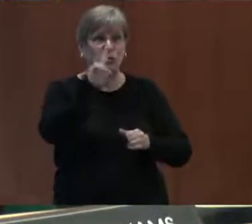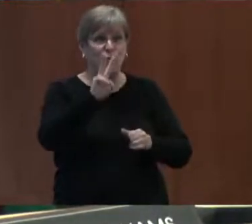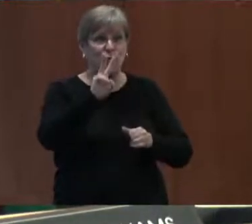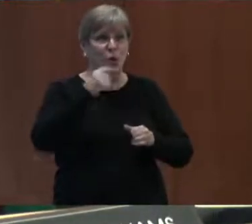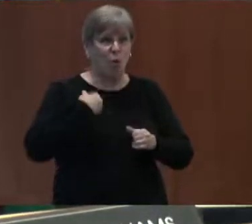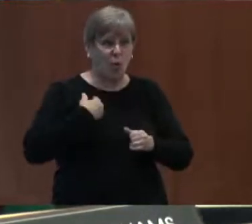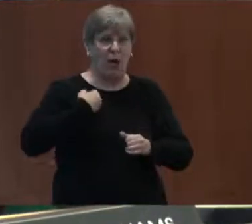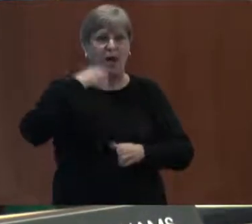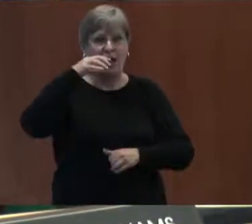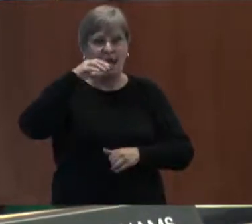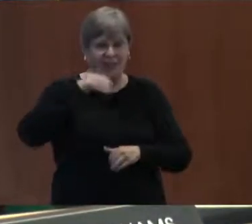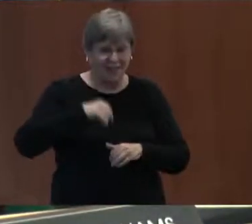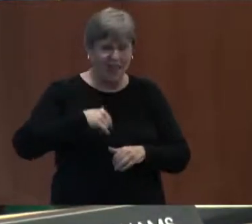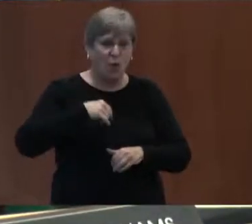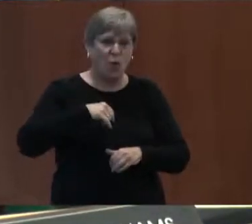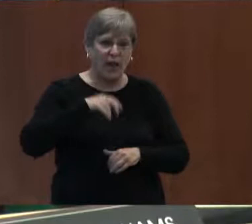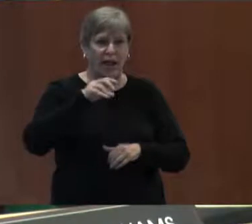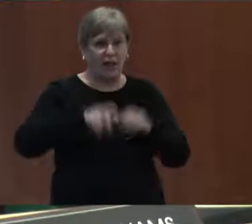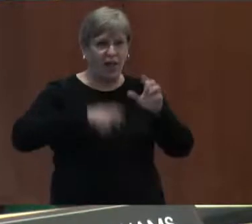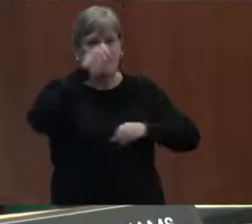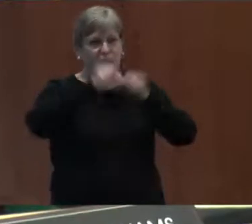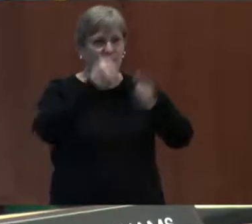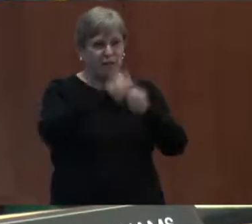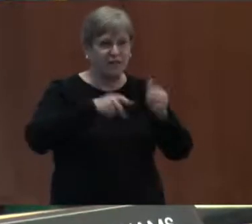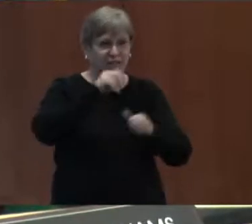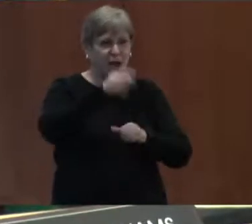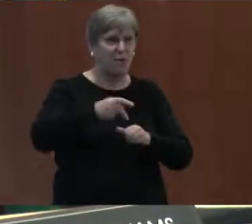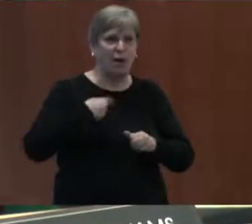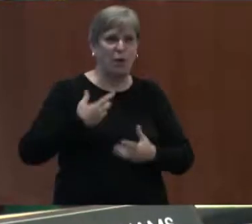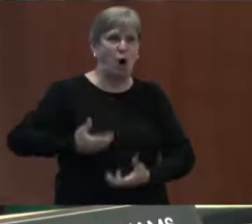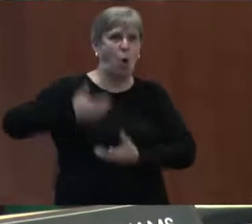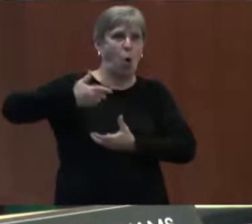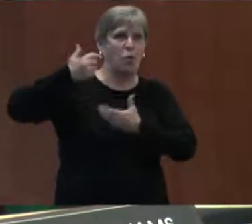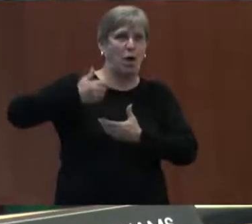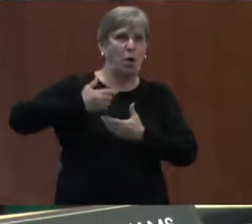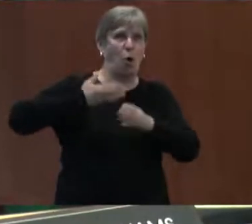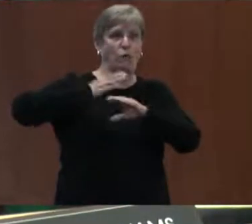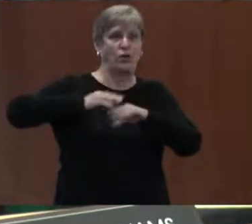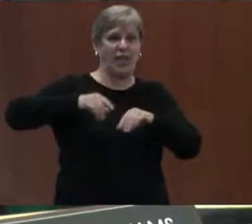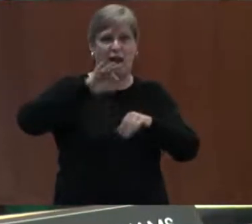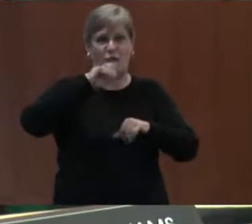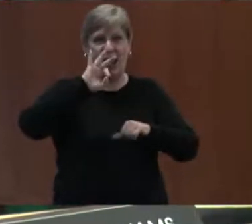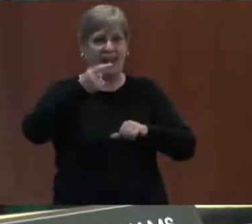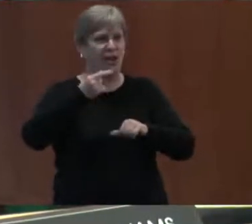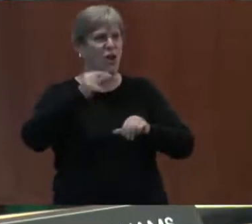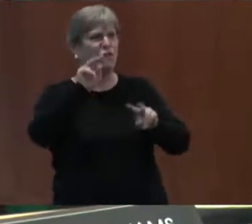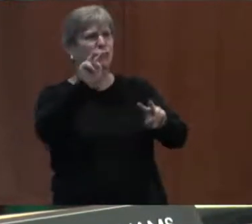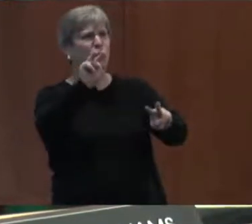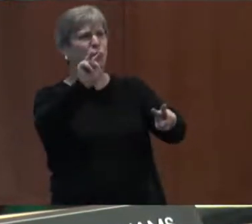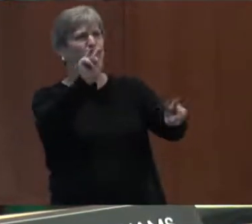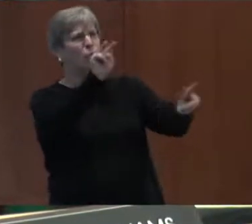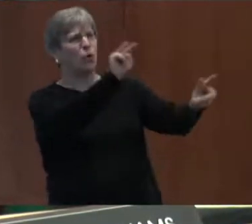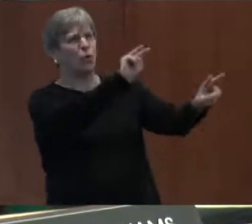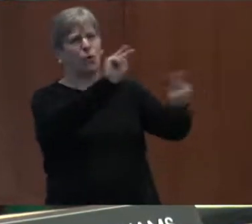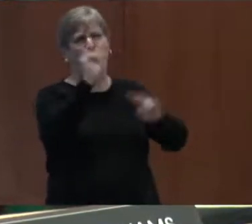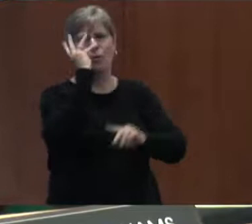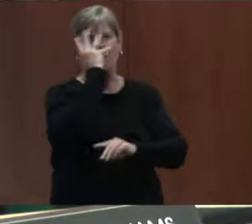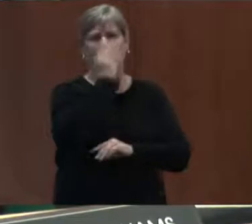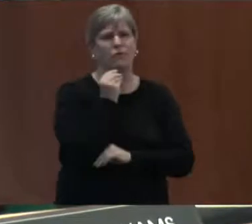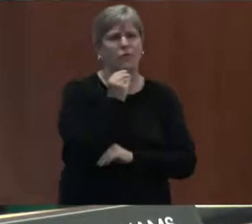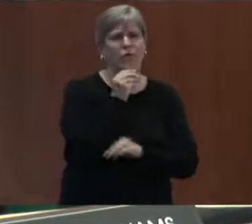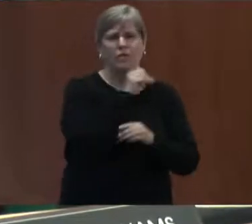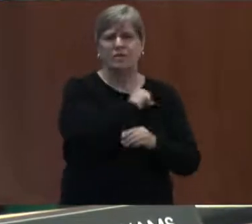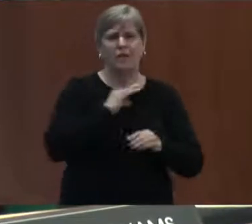her up above our railing, carrying her up, all the way up the fire tower. Gorgeous view. Staff up there does a tremendous